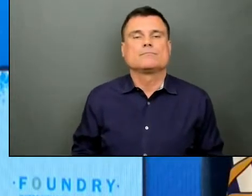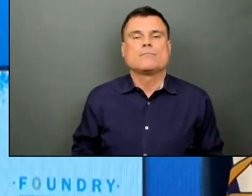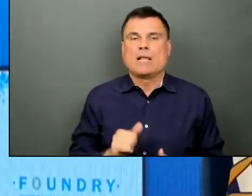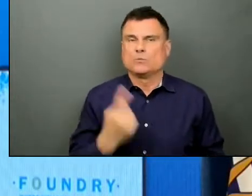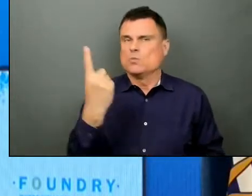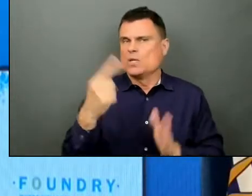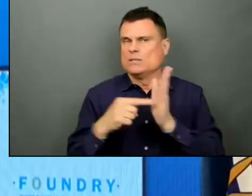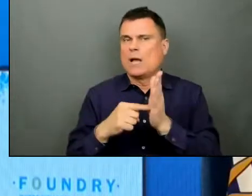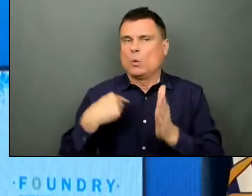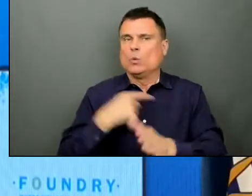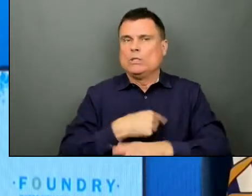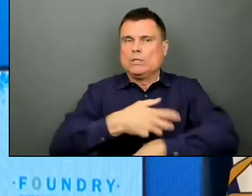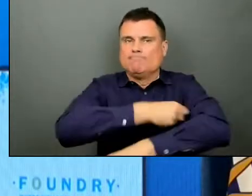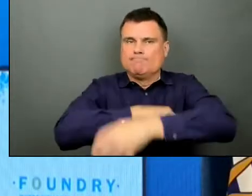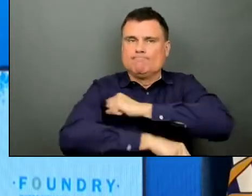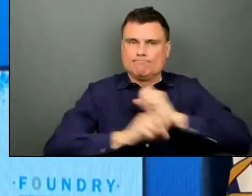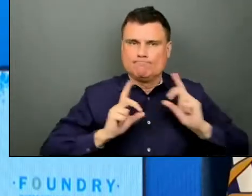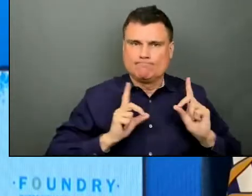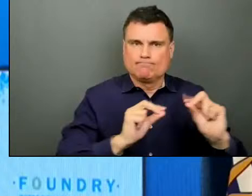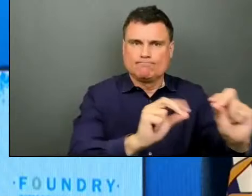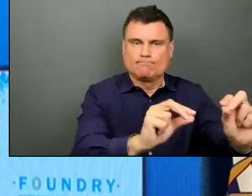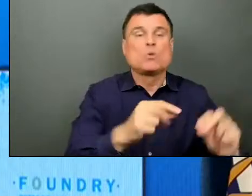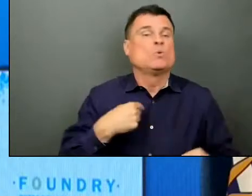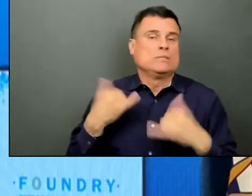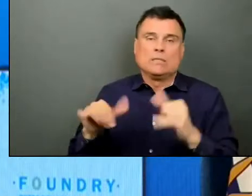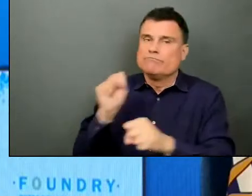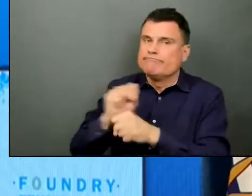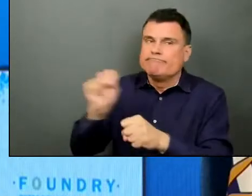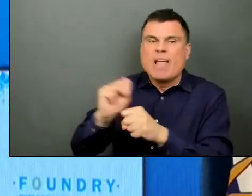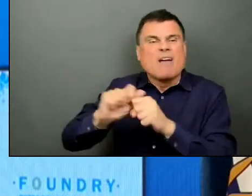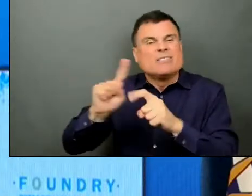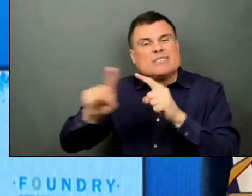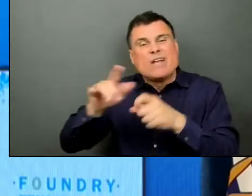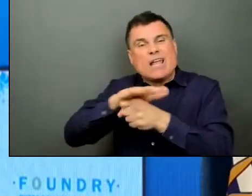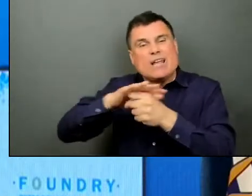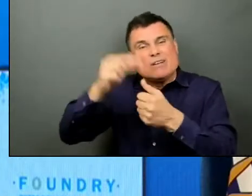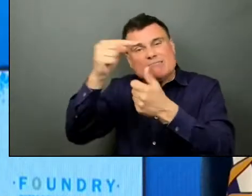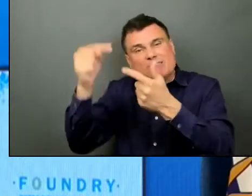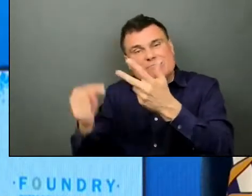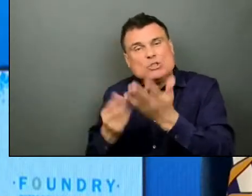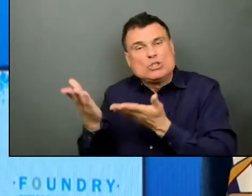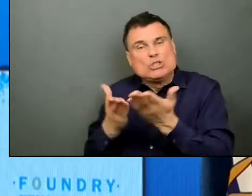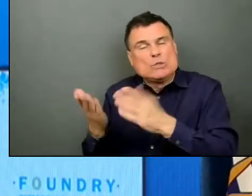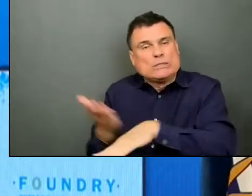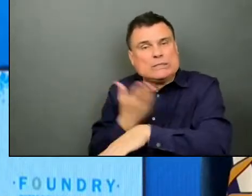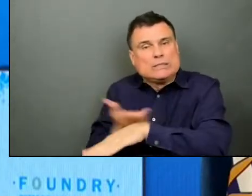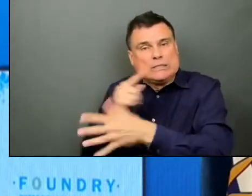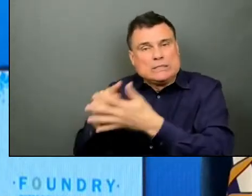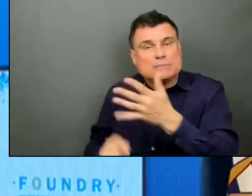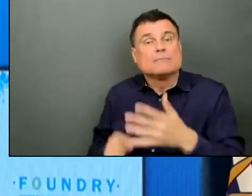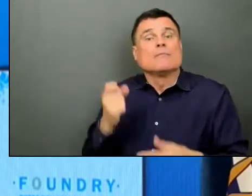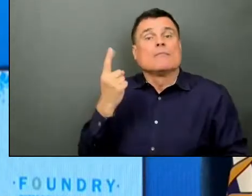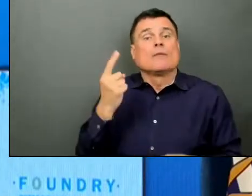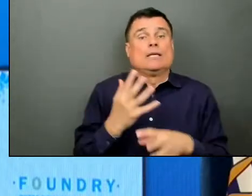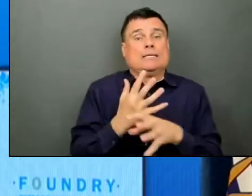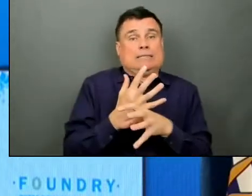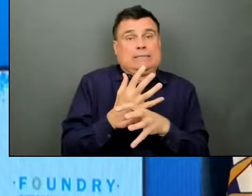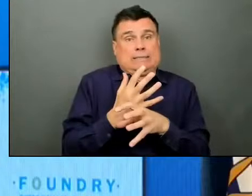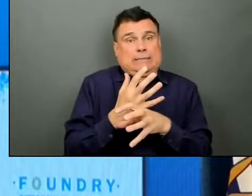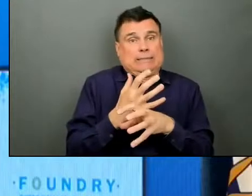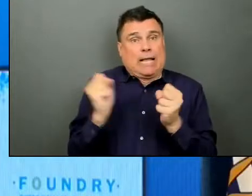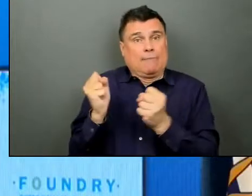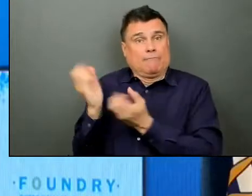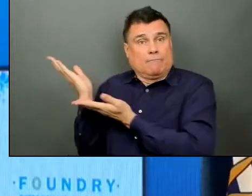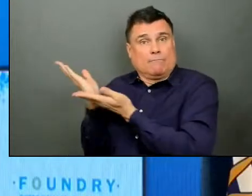And we're working across the whole continuum. Safe supply is something that British Columbia is leading on. There has